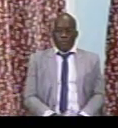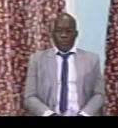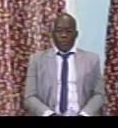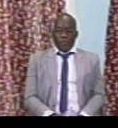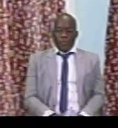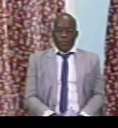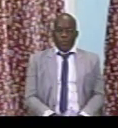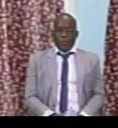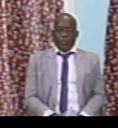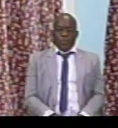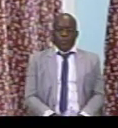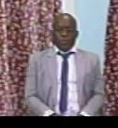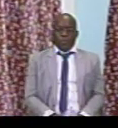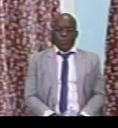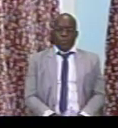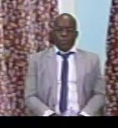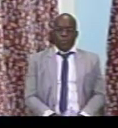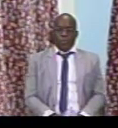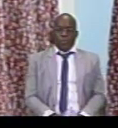worship